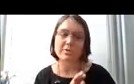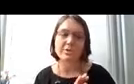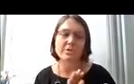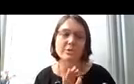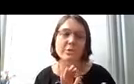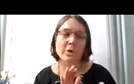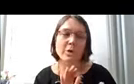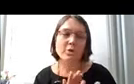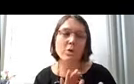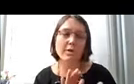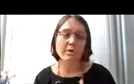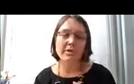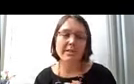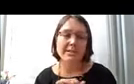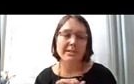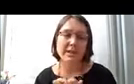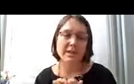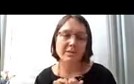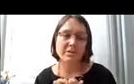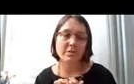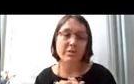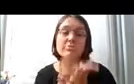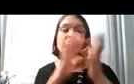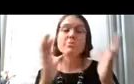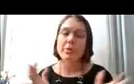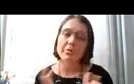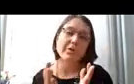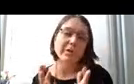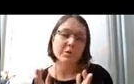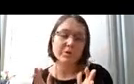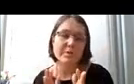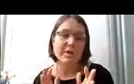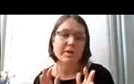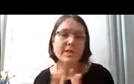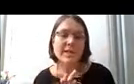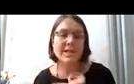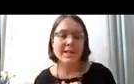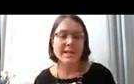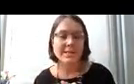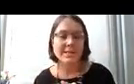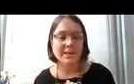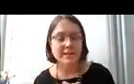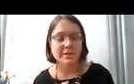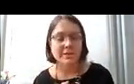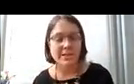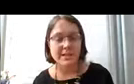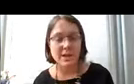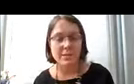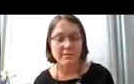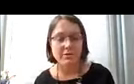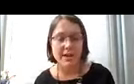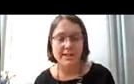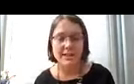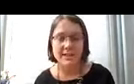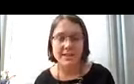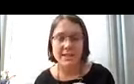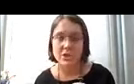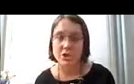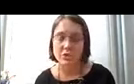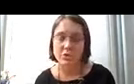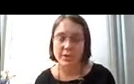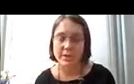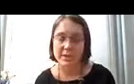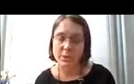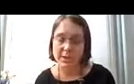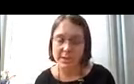and welcome to one of the seminars of a group of virtual seminars that the East Sussex Careers Hub have created